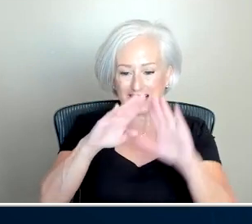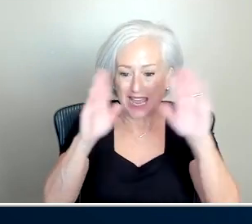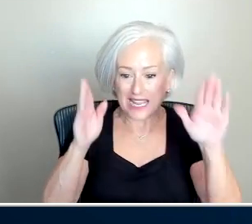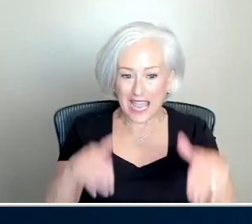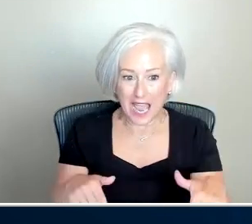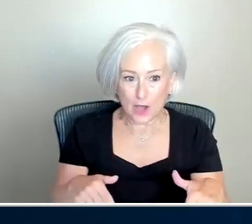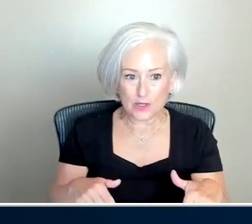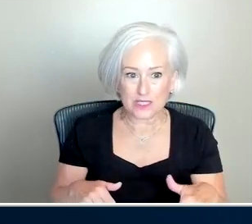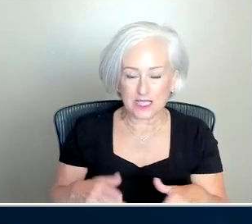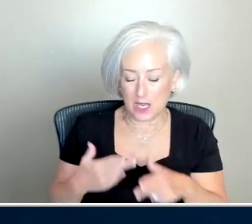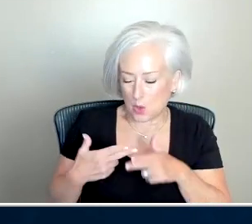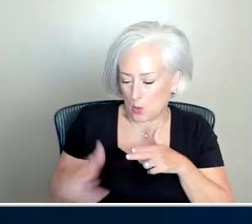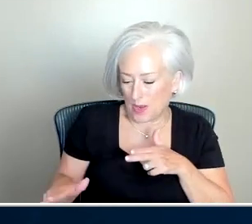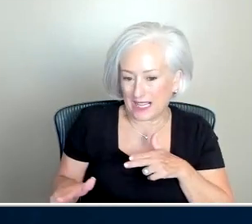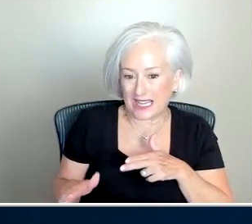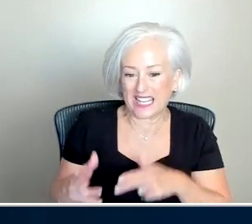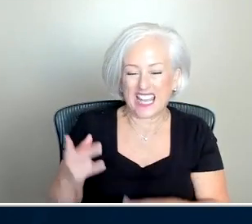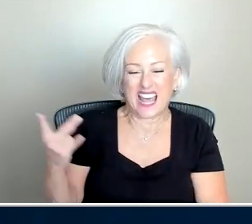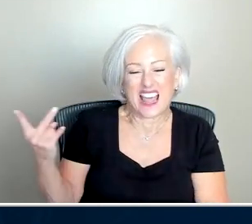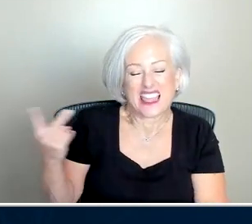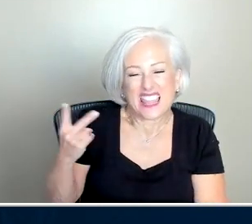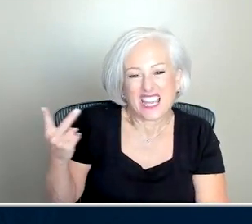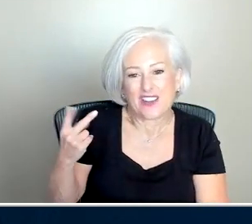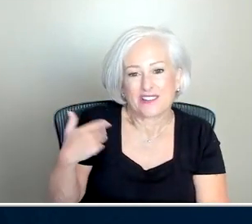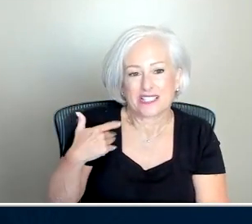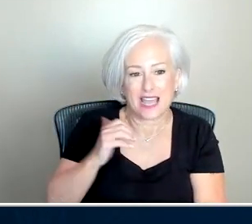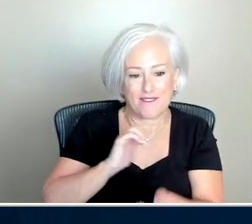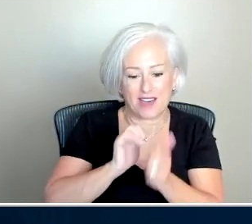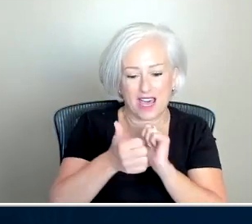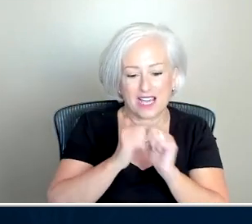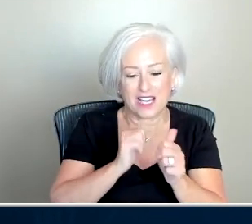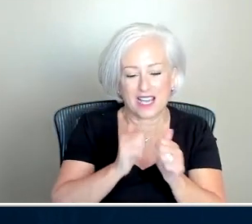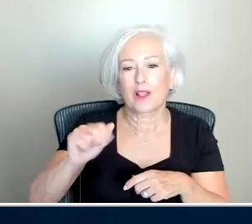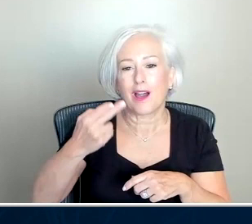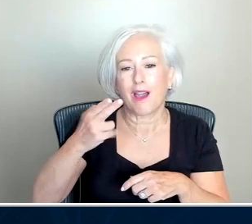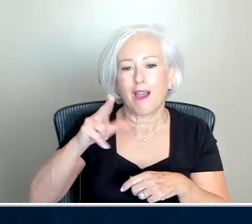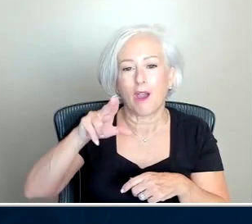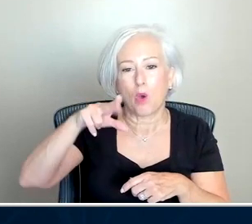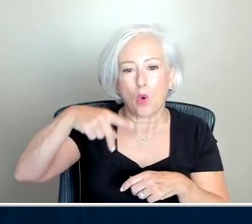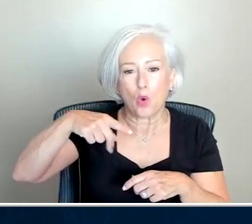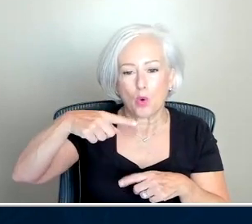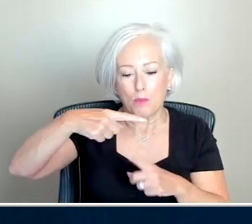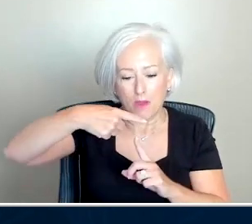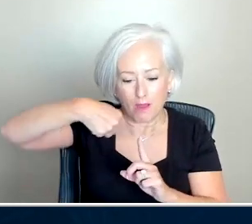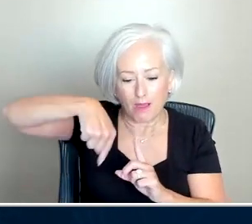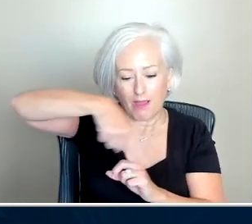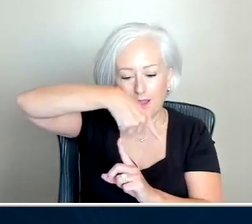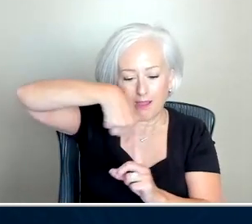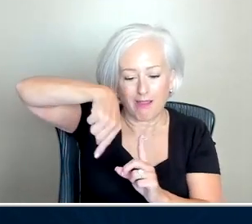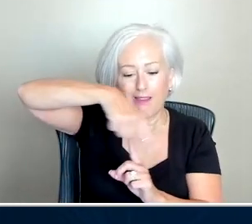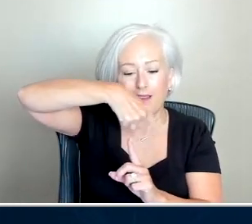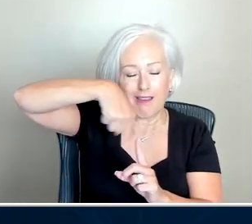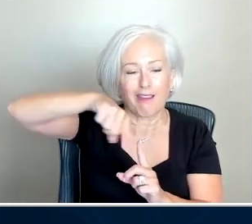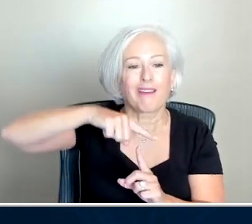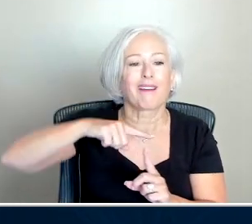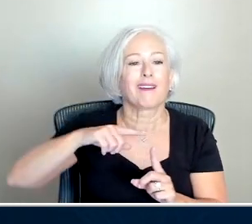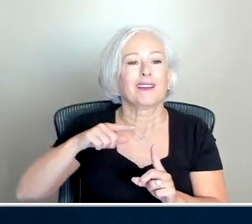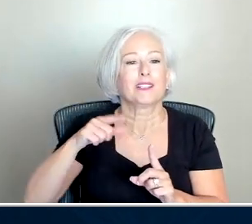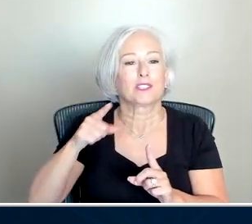It was a hula hoop contest. Oh, really? Who could last longest? And the bet was whoever lost had to